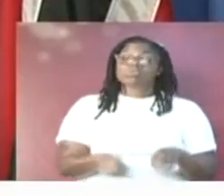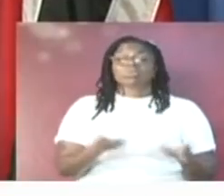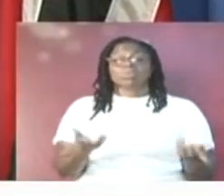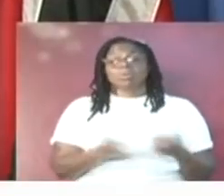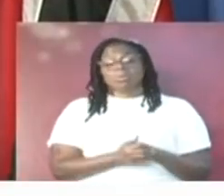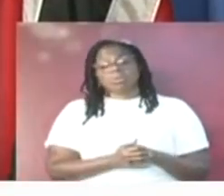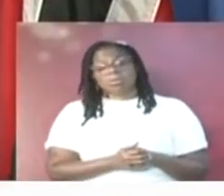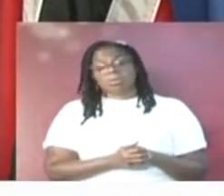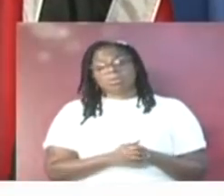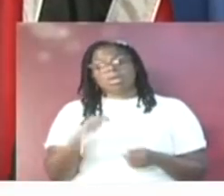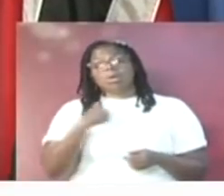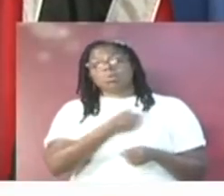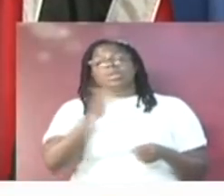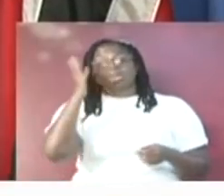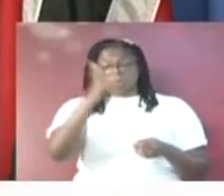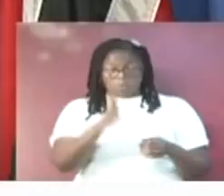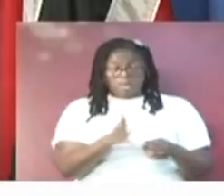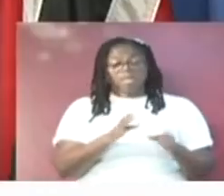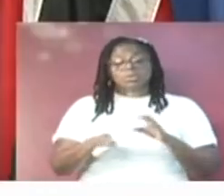So we're going to make some more changes.